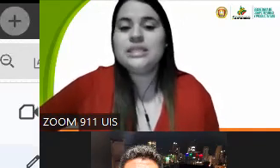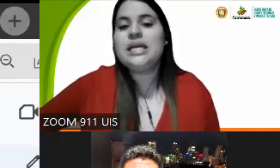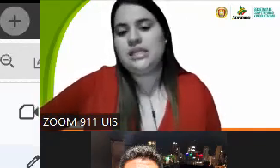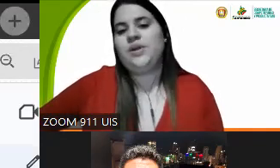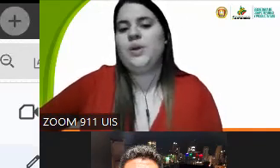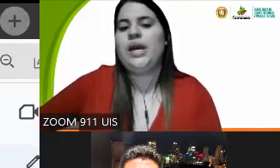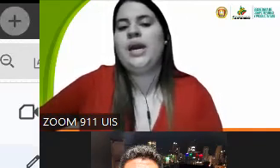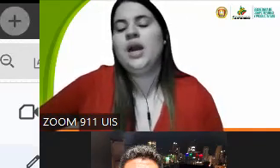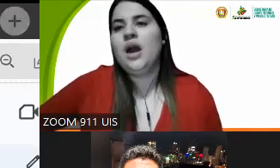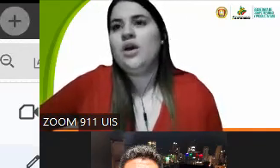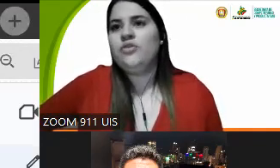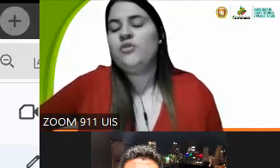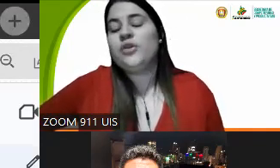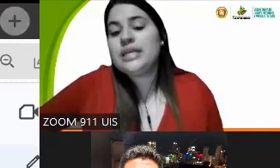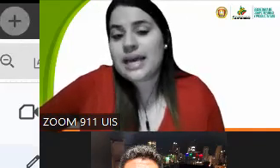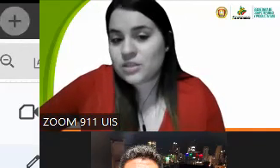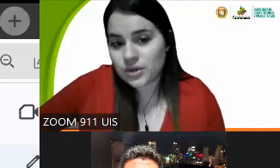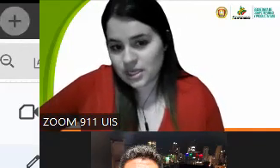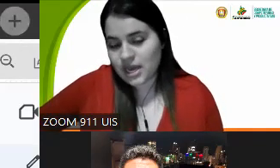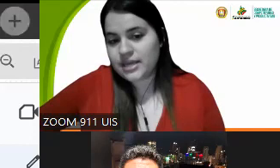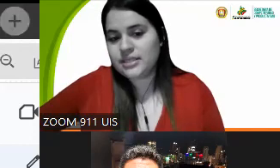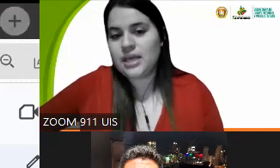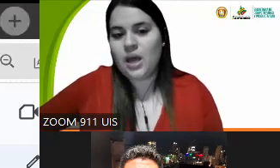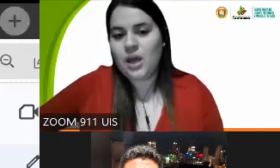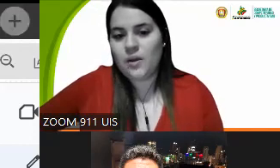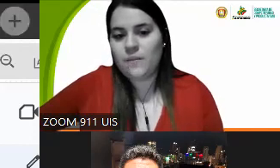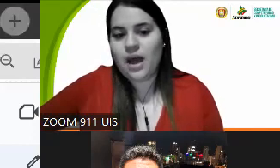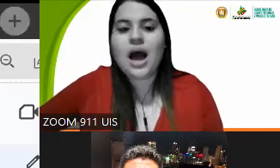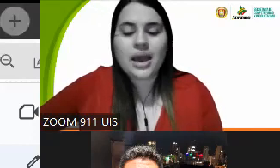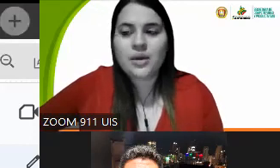So this is the activity, okay? So for this exercise,